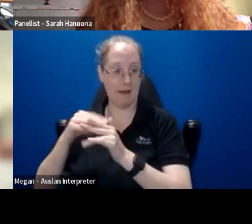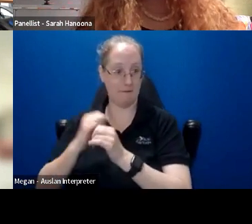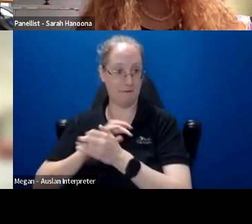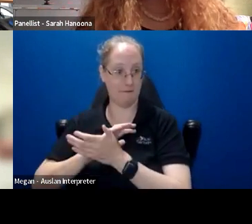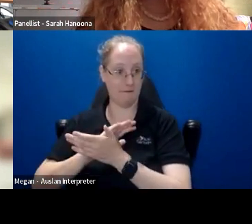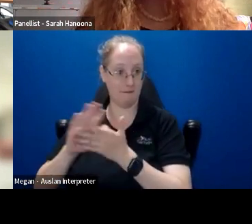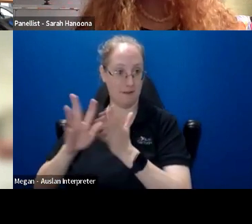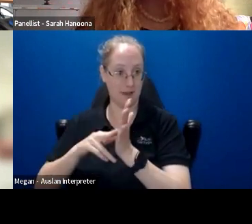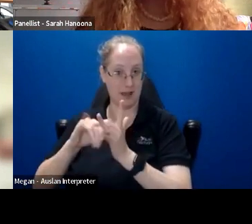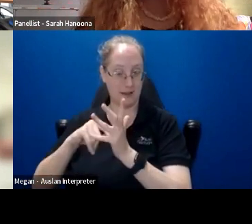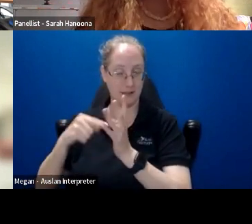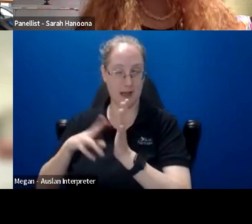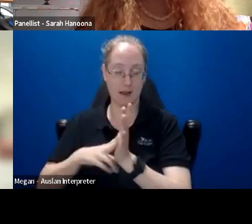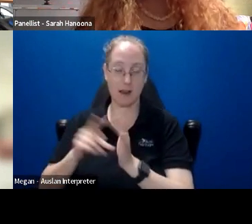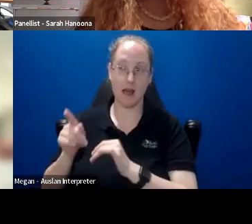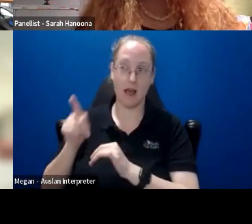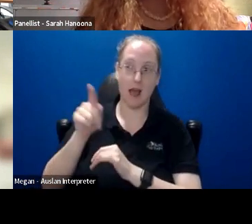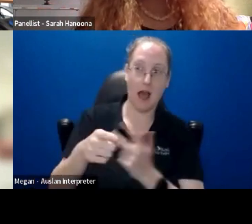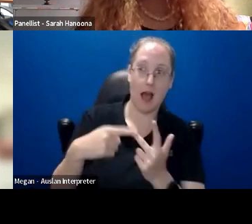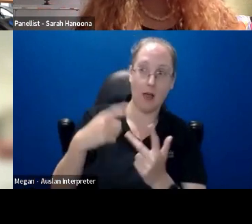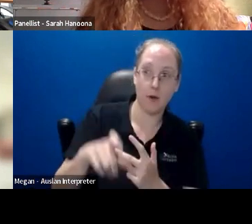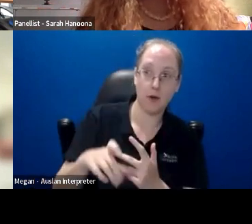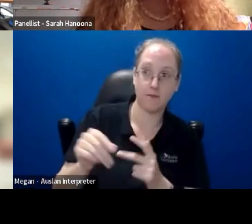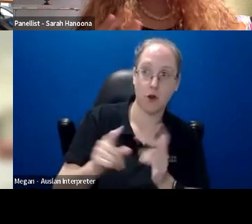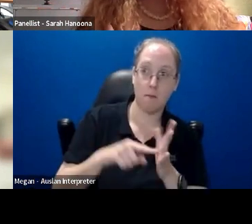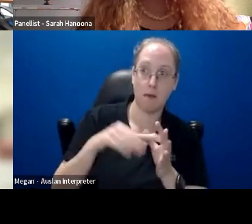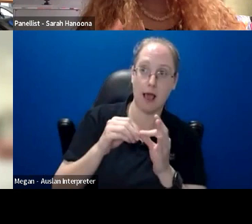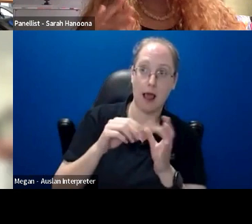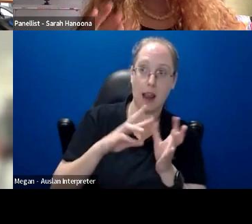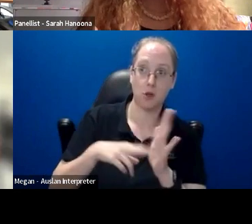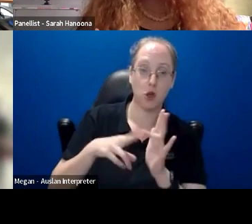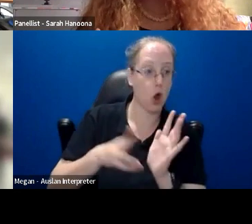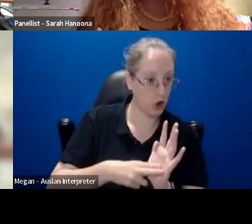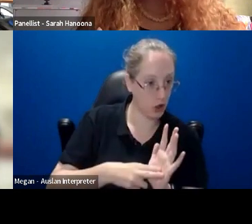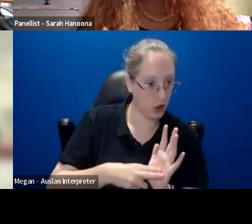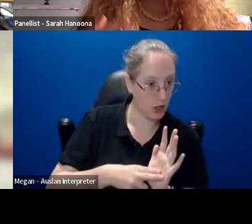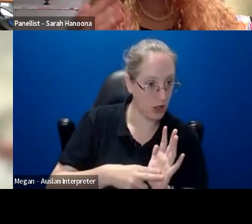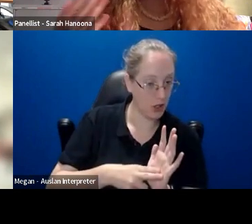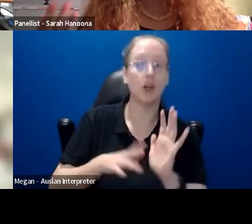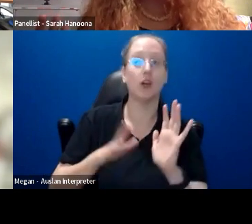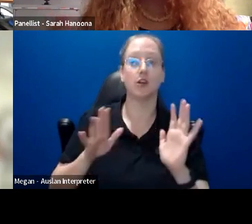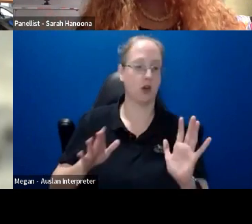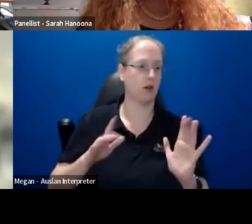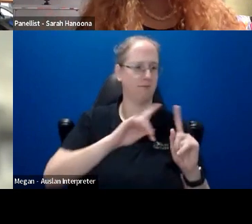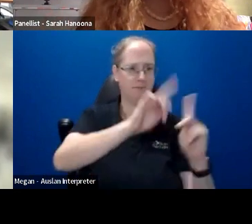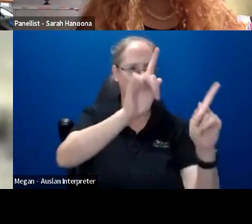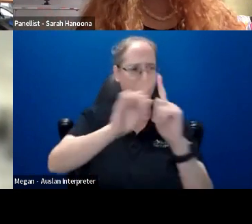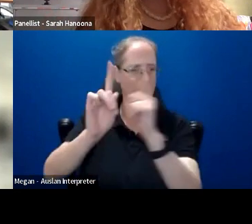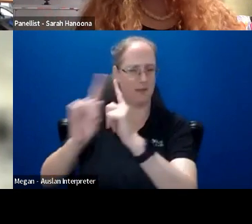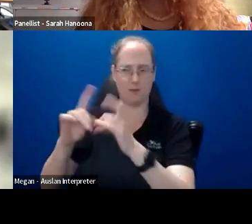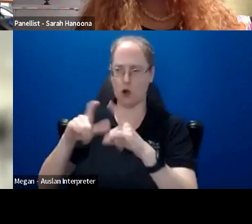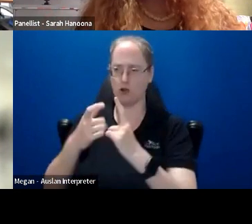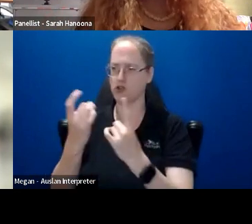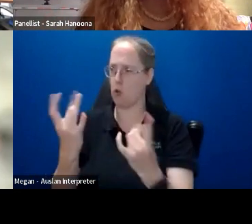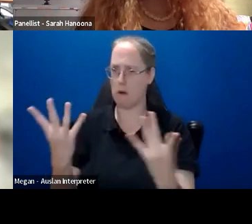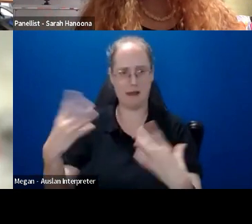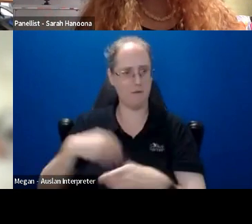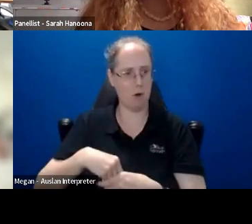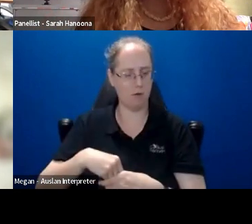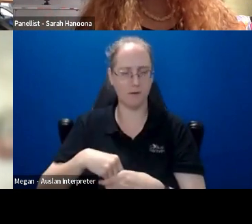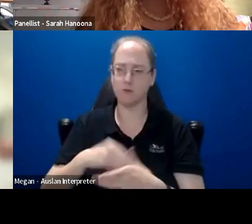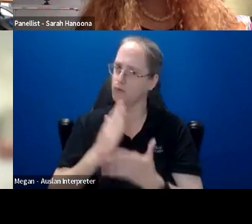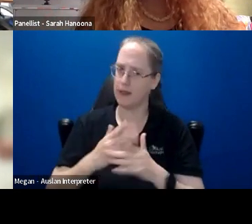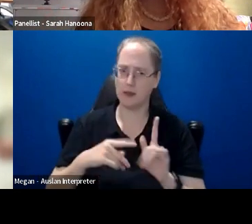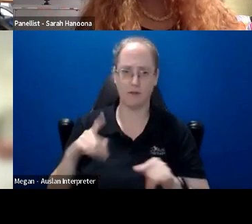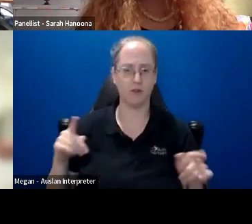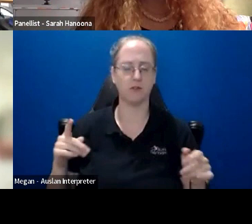people been in Lebanon. So already they are bringing these different cultures with them. So it's really diverse, and